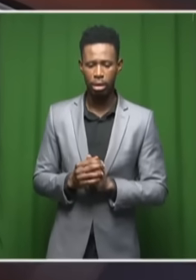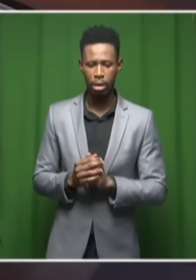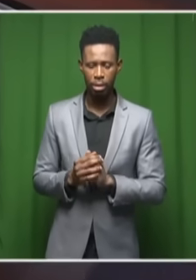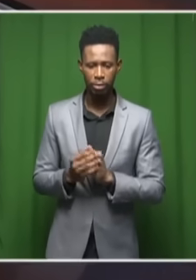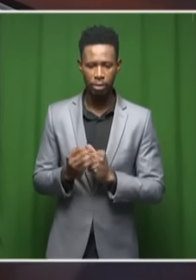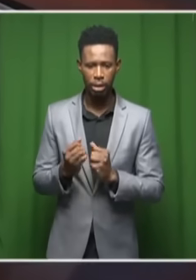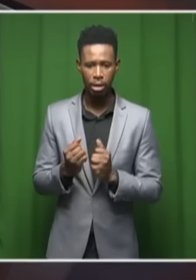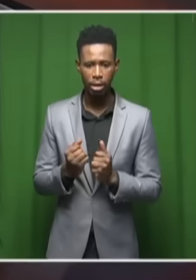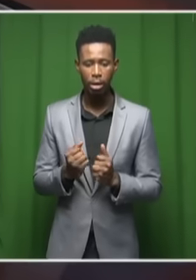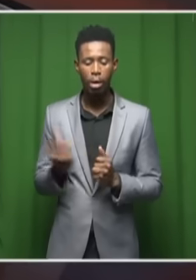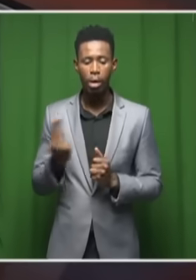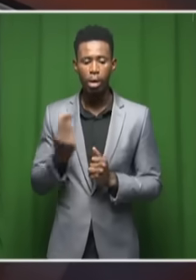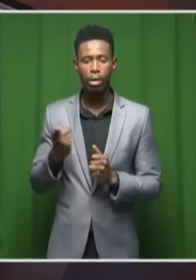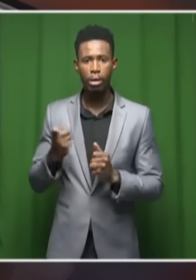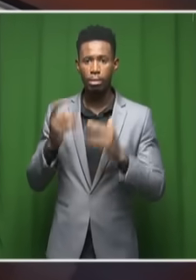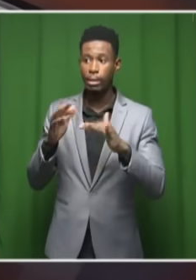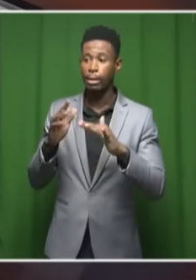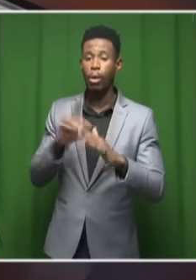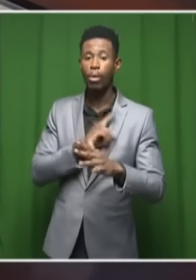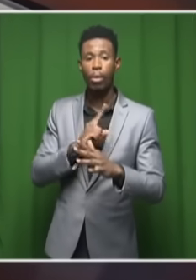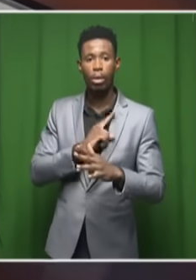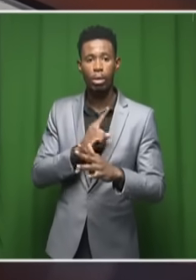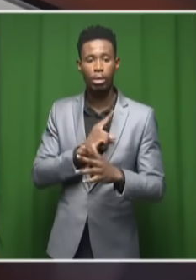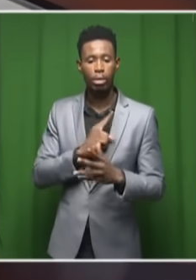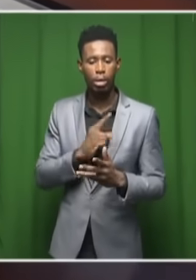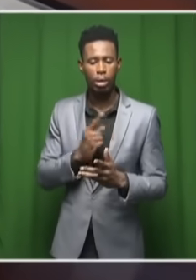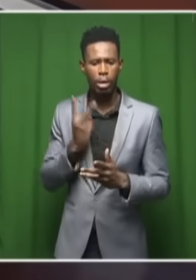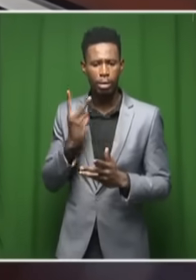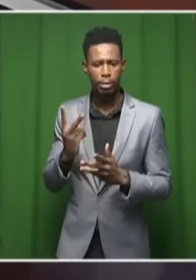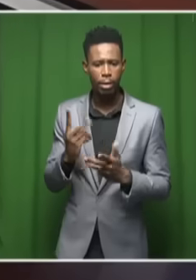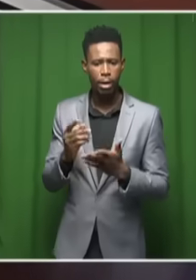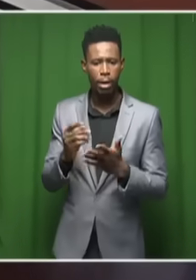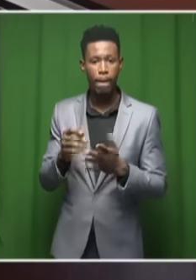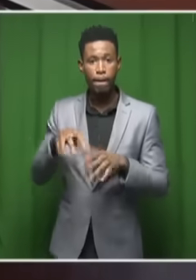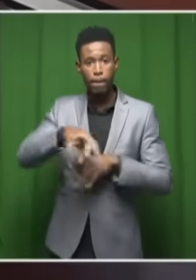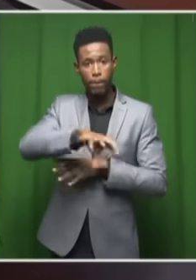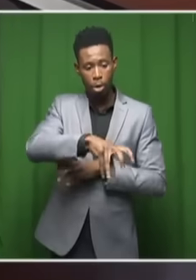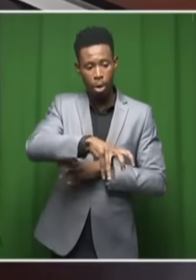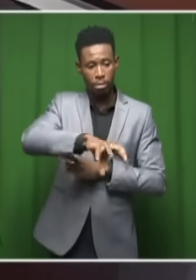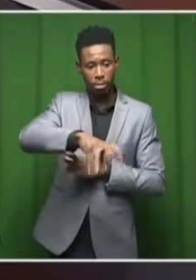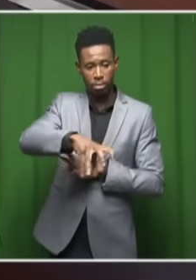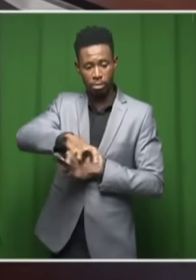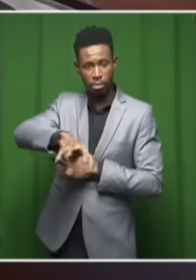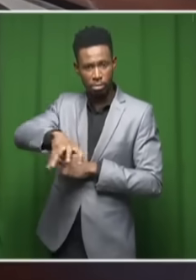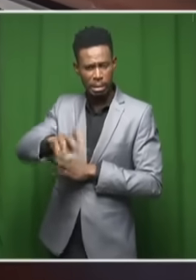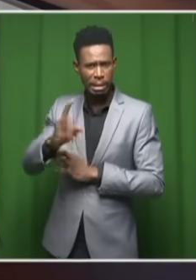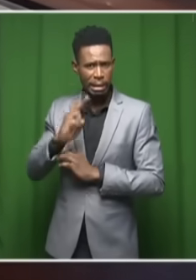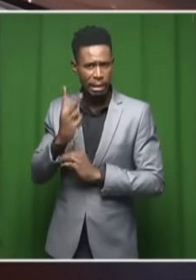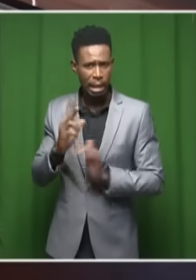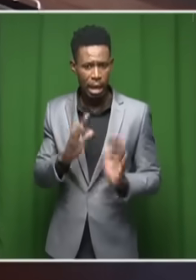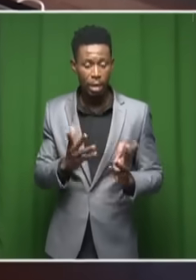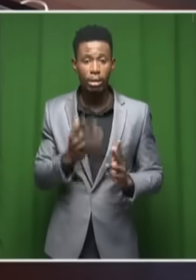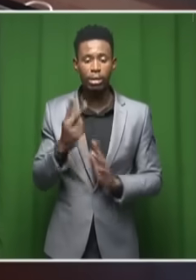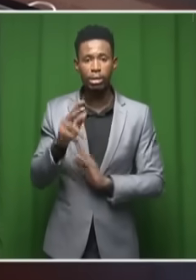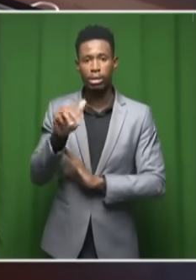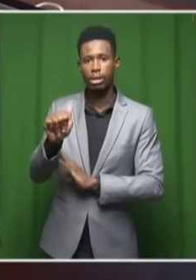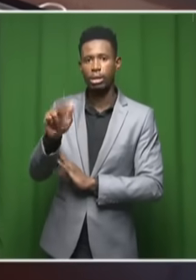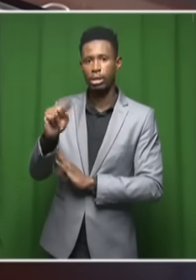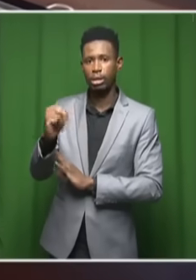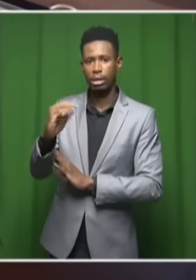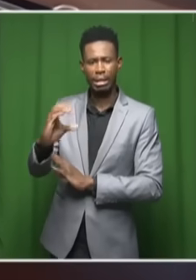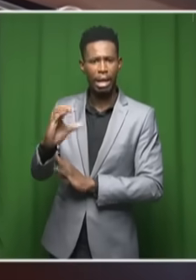model has predicted rather that we're looking at the race for votes in provinces. And the percentage-wise, you can see the African National